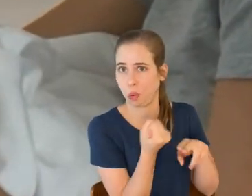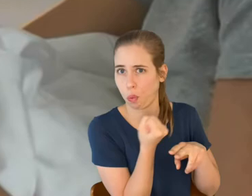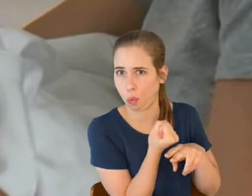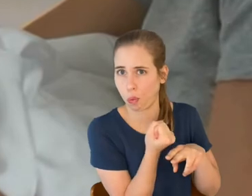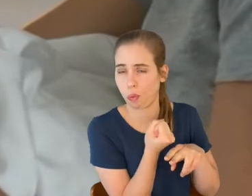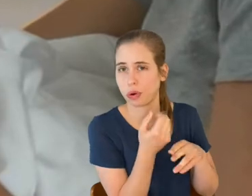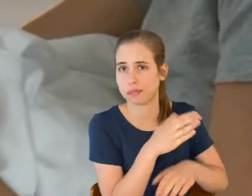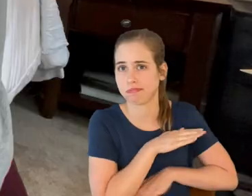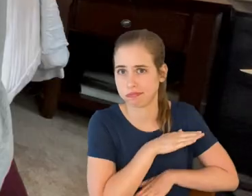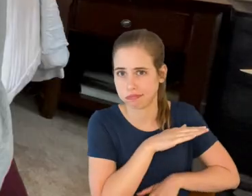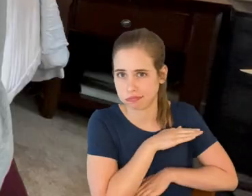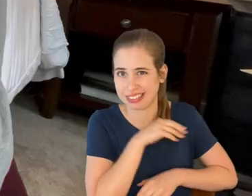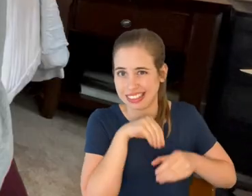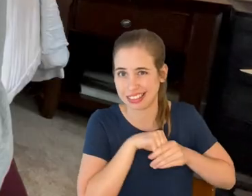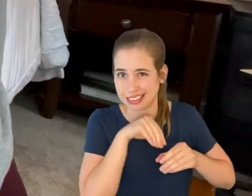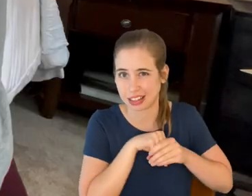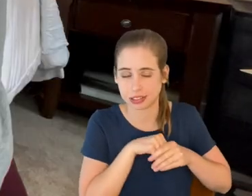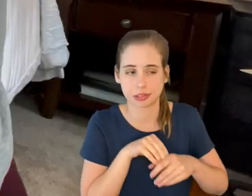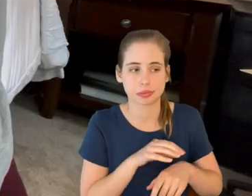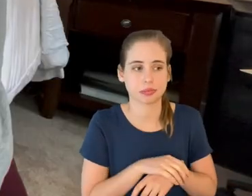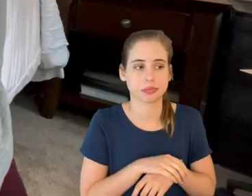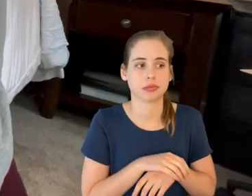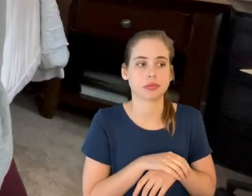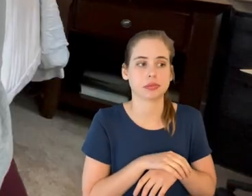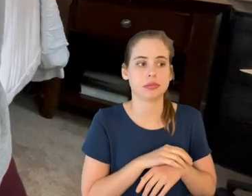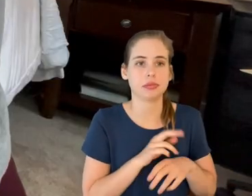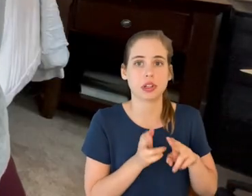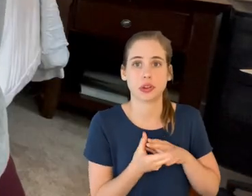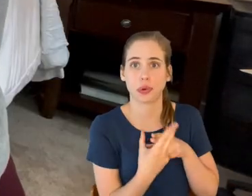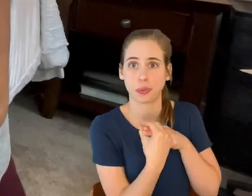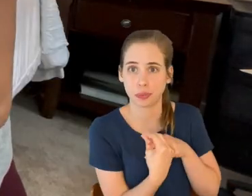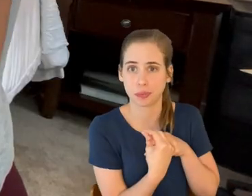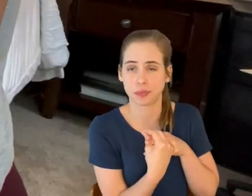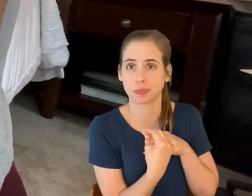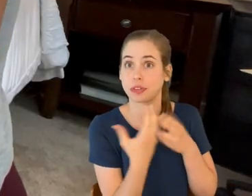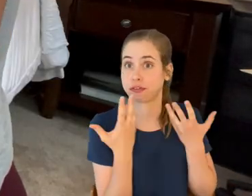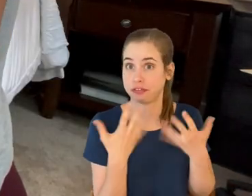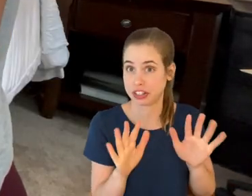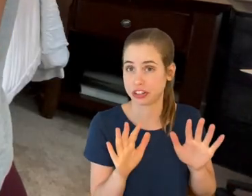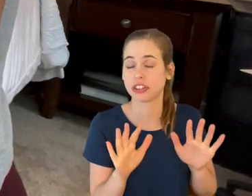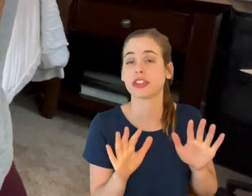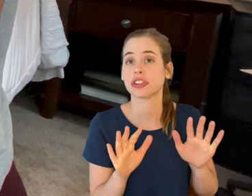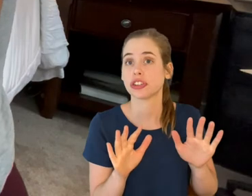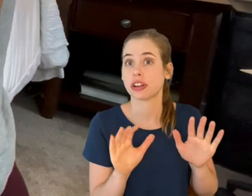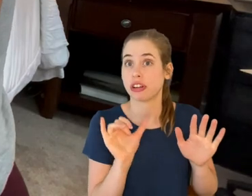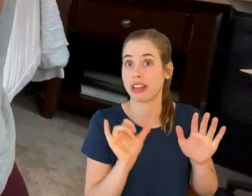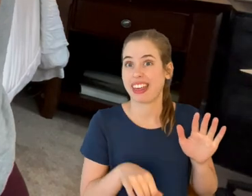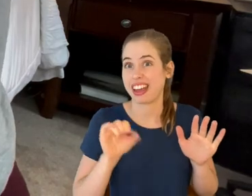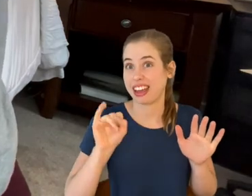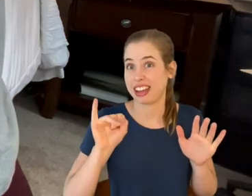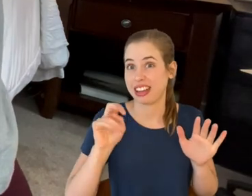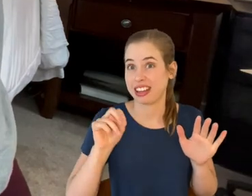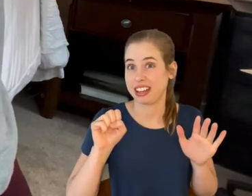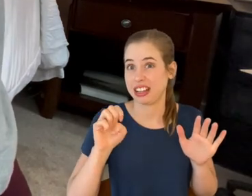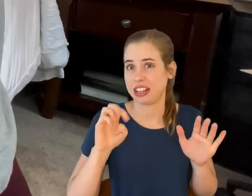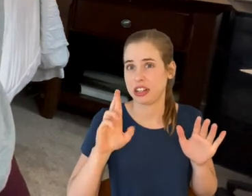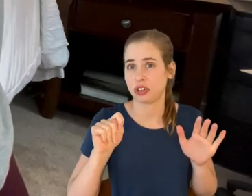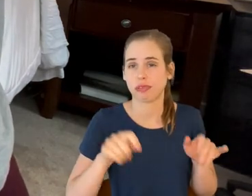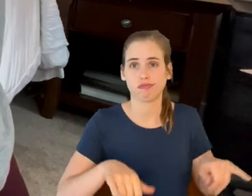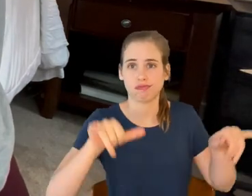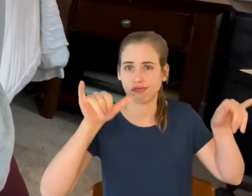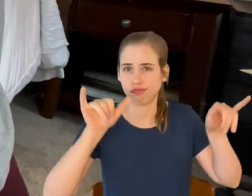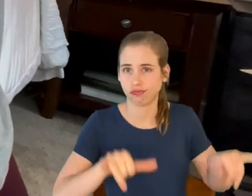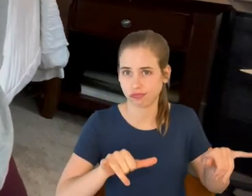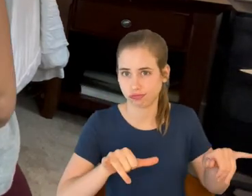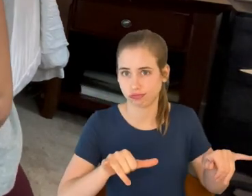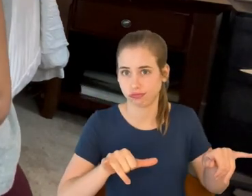many of them. And once you get it all in, it really keeps the duvet insert in place, which I feel